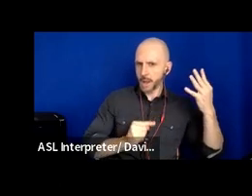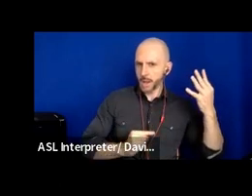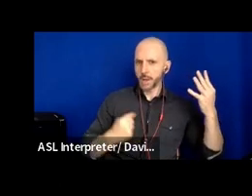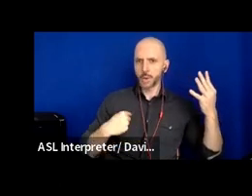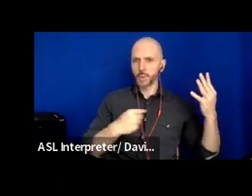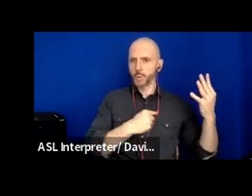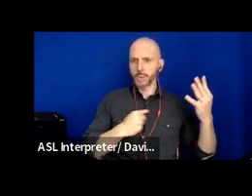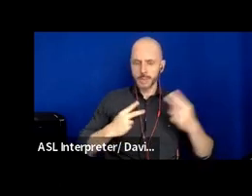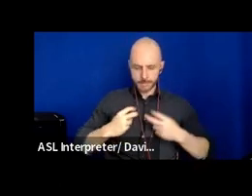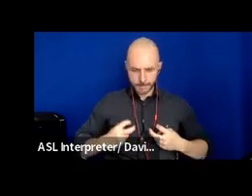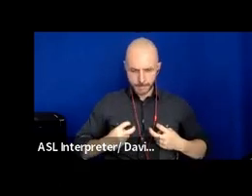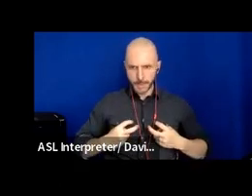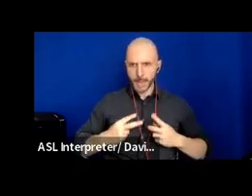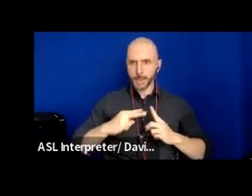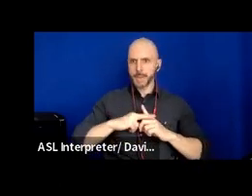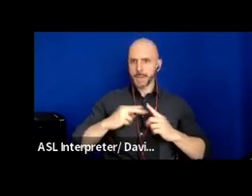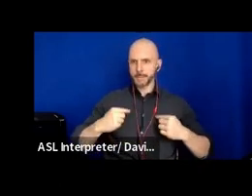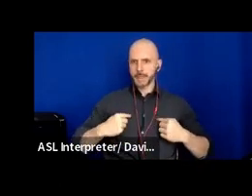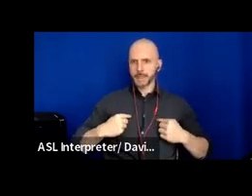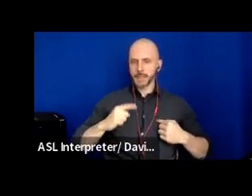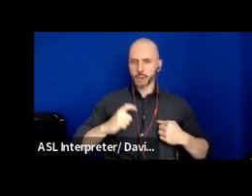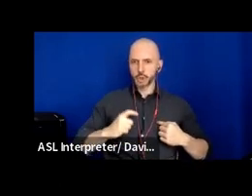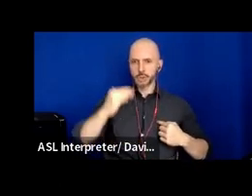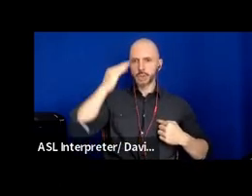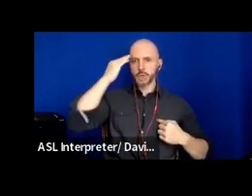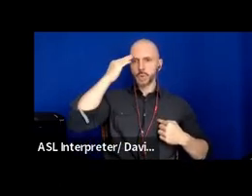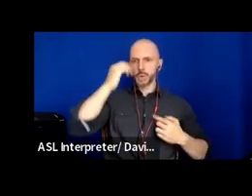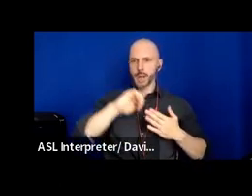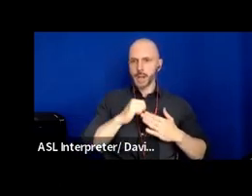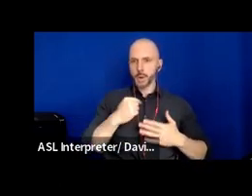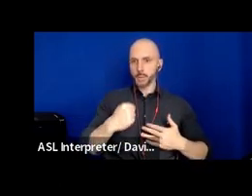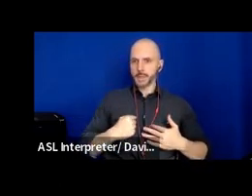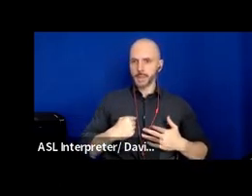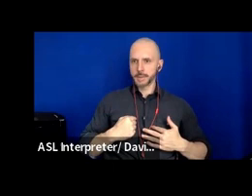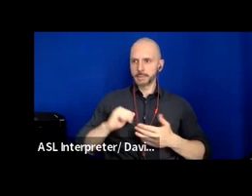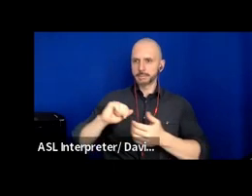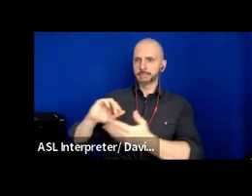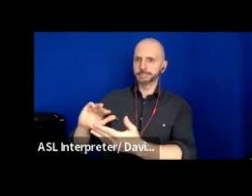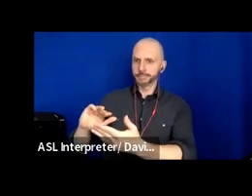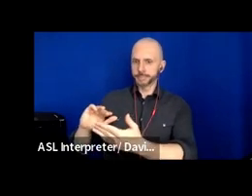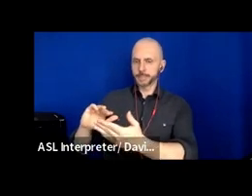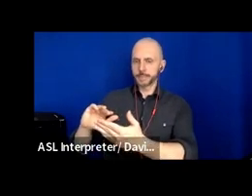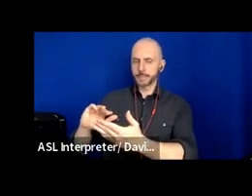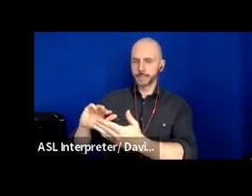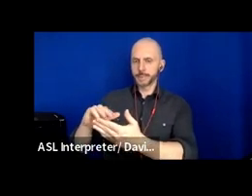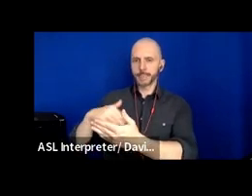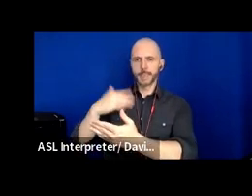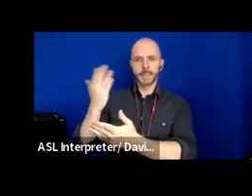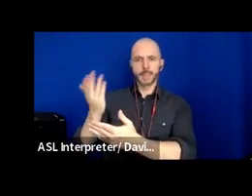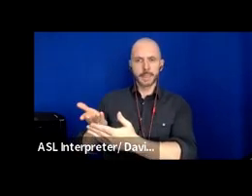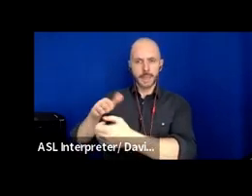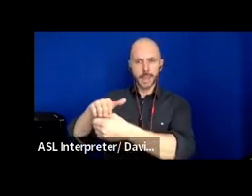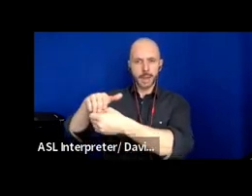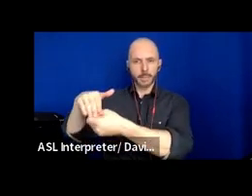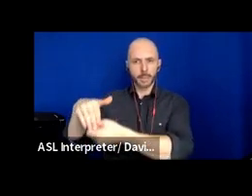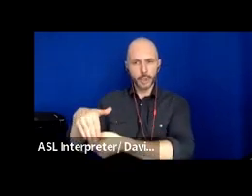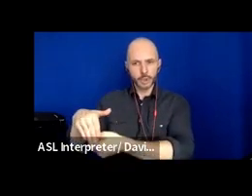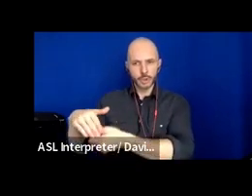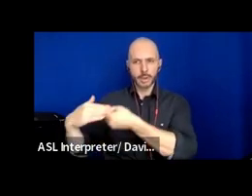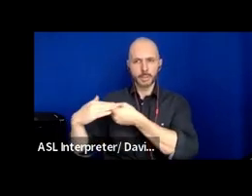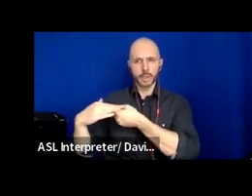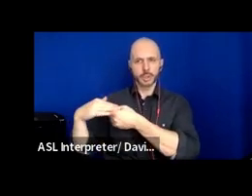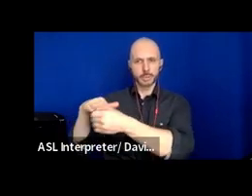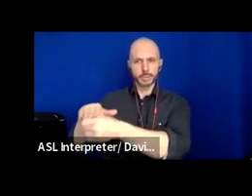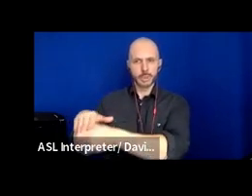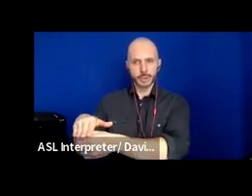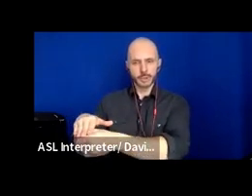breaks down, and particularly how it connects to oppression, right? Because it's not just communication for communication's sake, but it's really about how the context